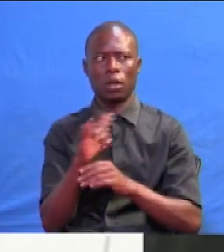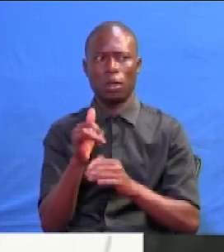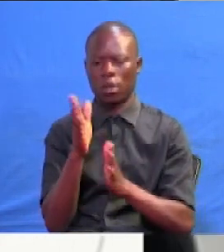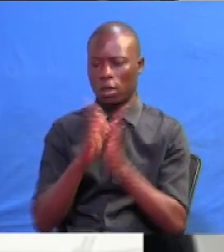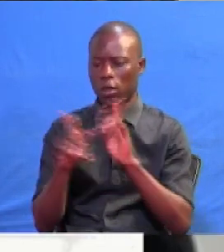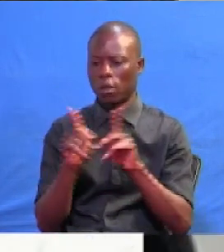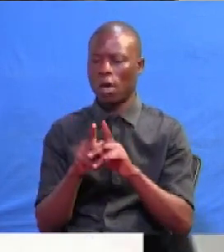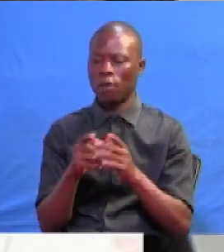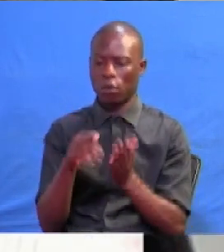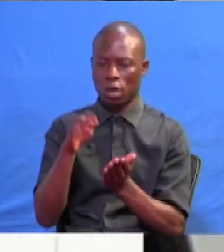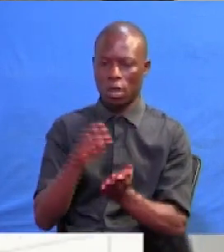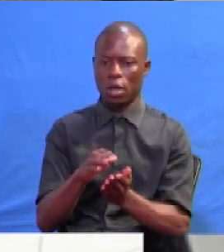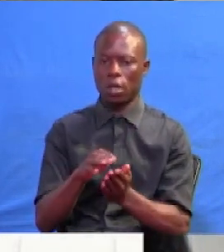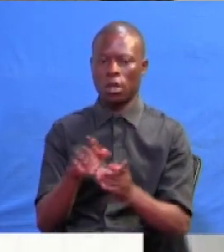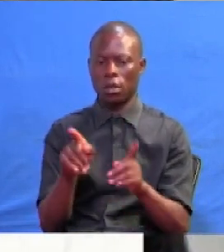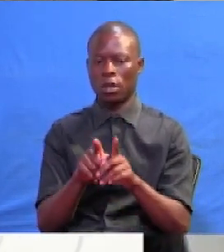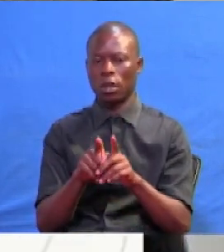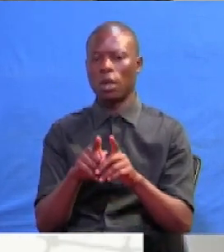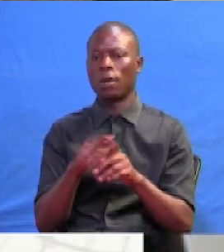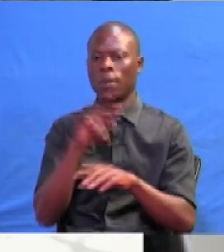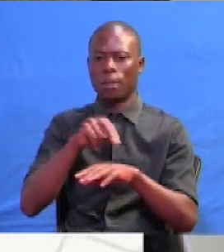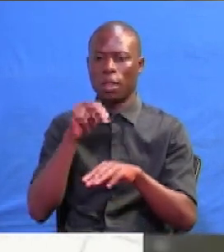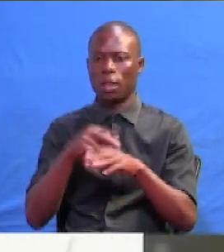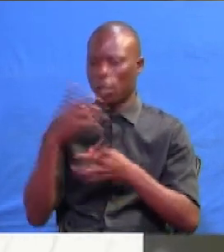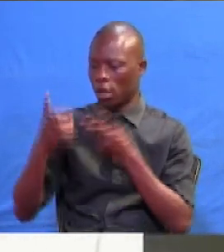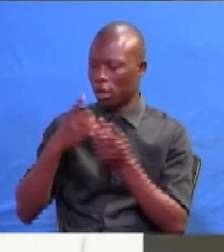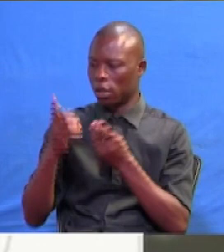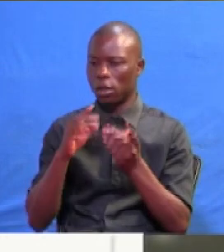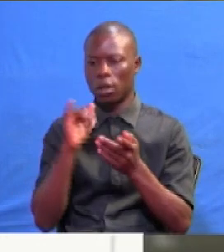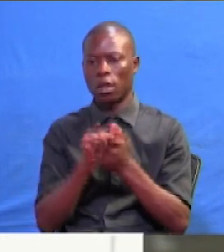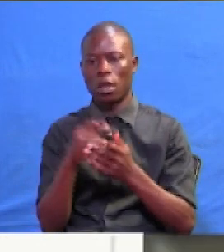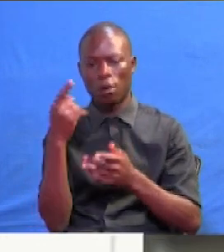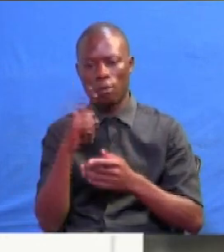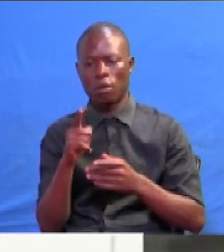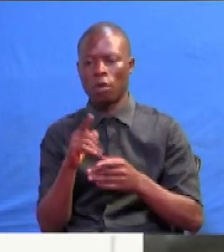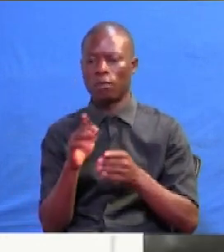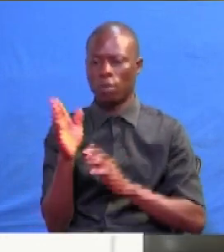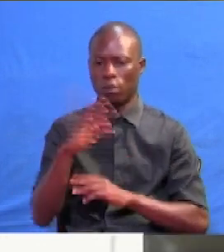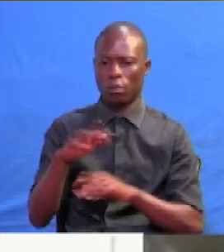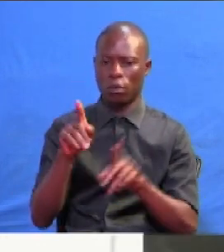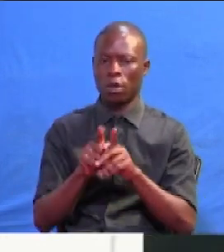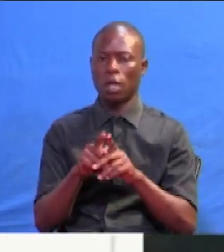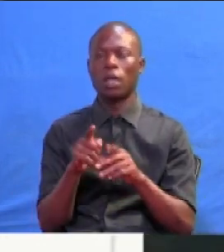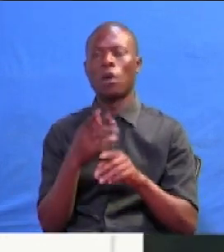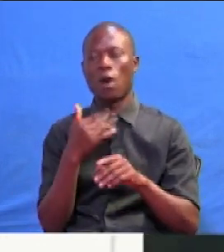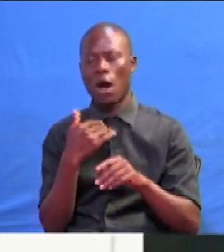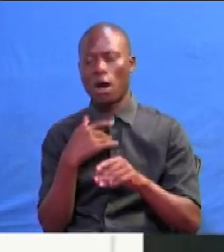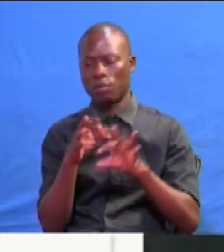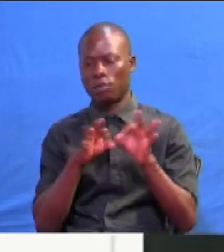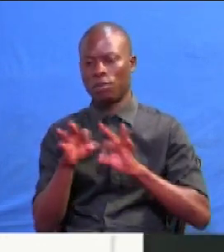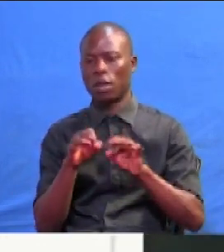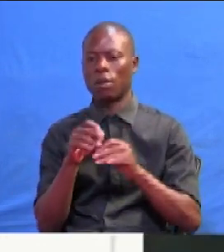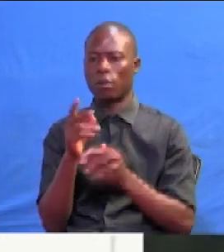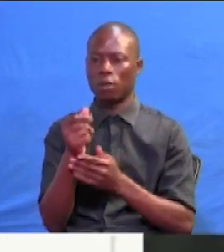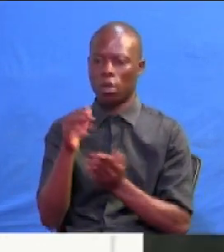budgetary reductions and ongoing National discussions as reasons for the reversal Mage clarified that salary reviews for